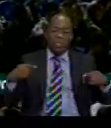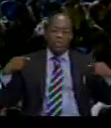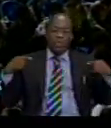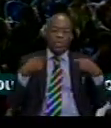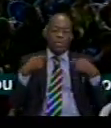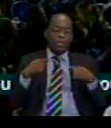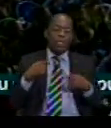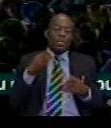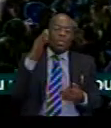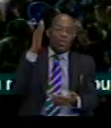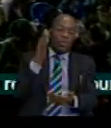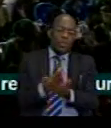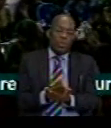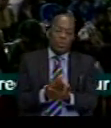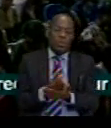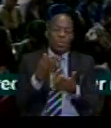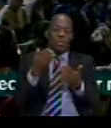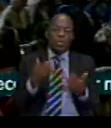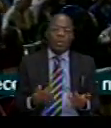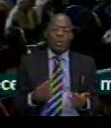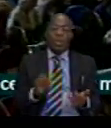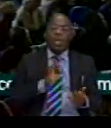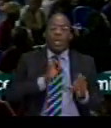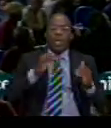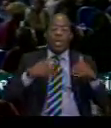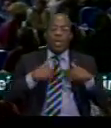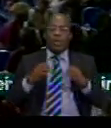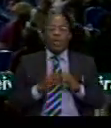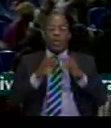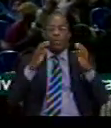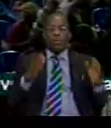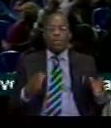I now have my abundant life in Christ.